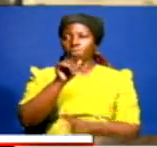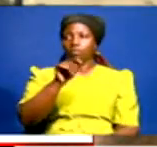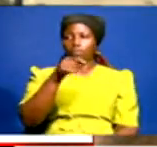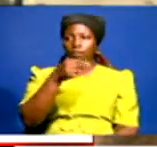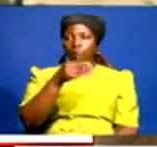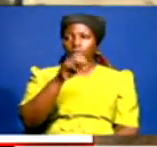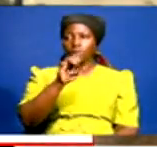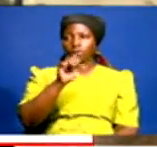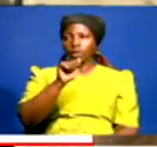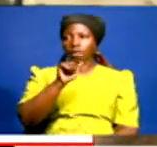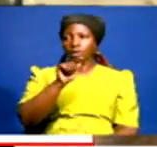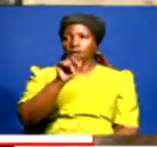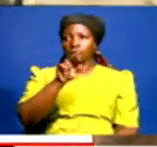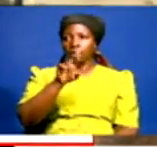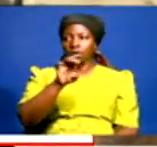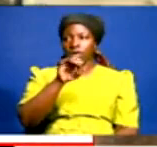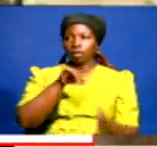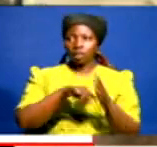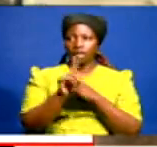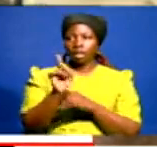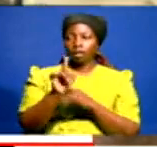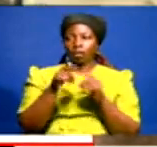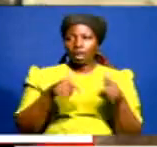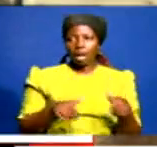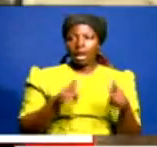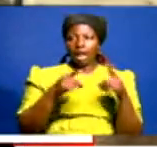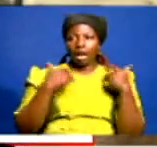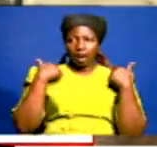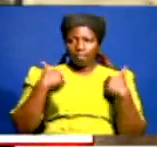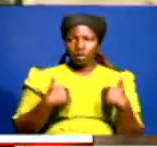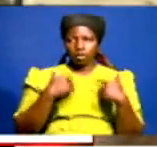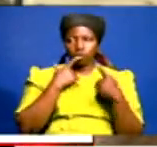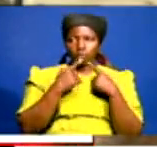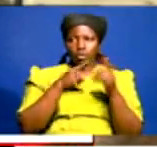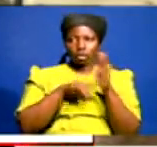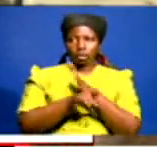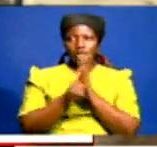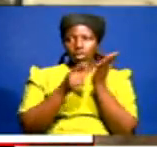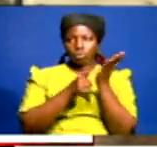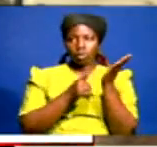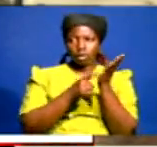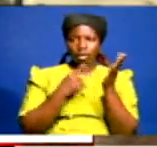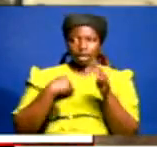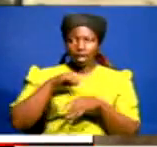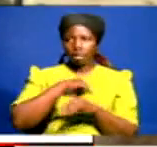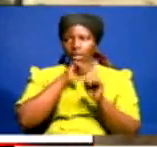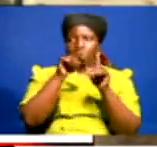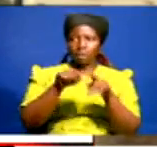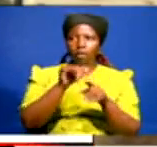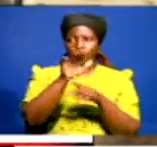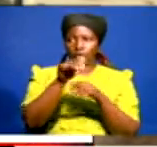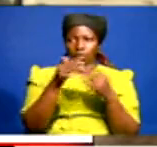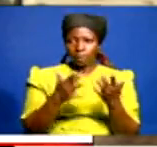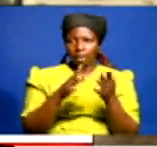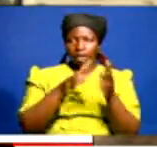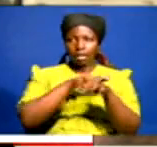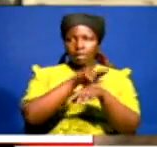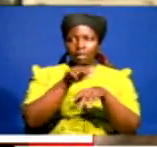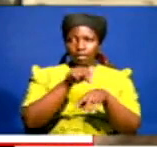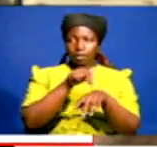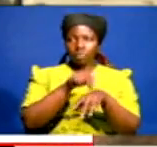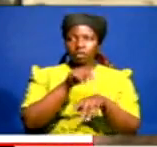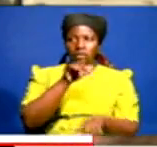Kindly allow me to speak in Swahili. Tunakujia moja kwa moja kutoka hapa kwenye makao makuu ya National Theatre.